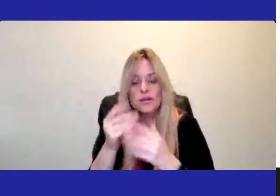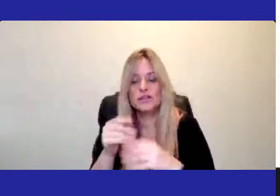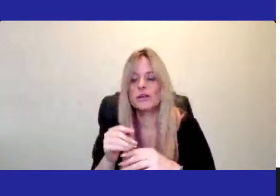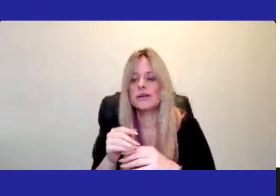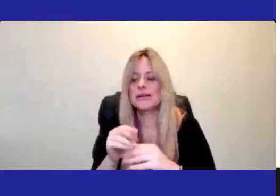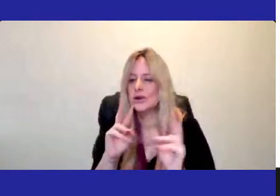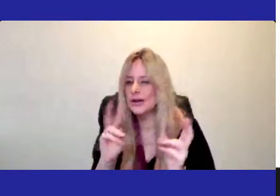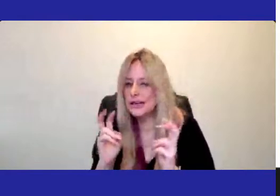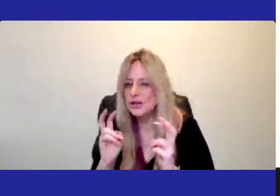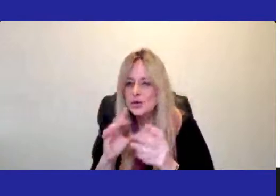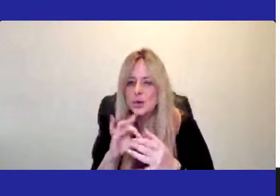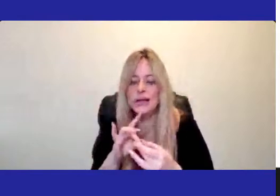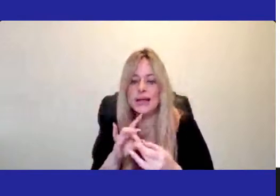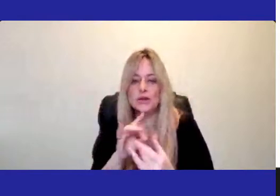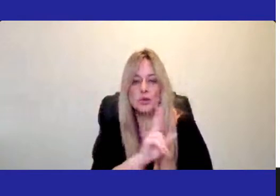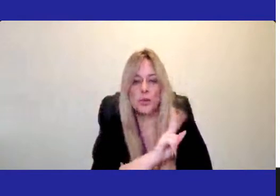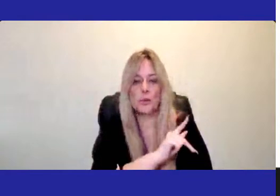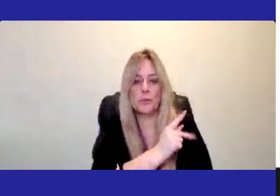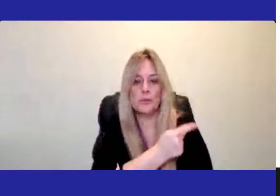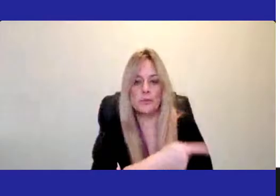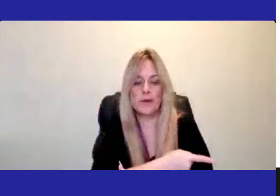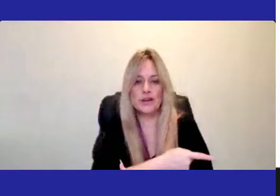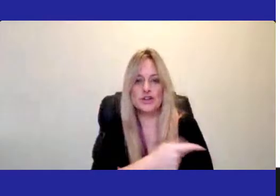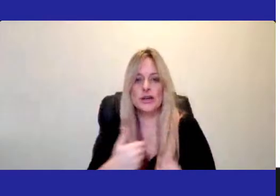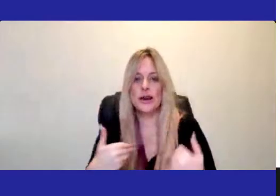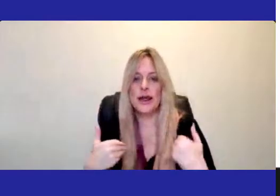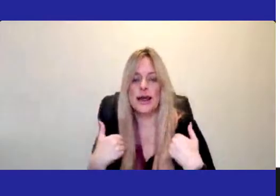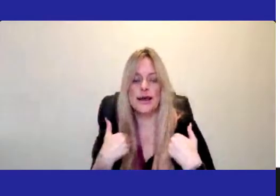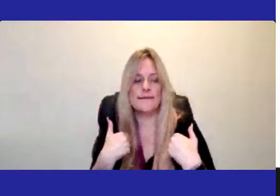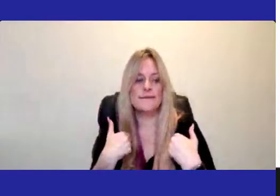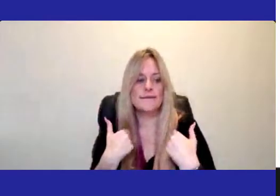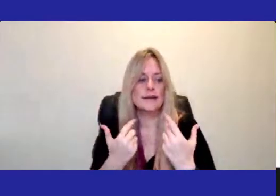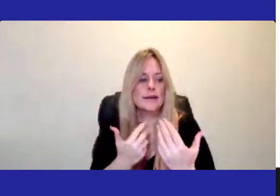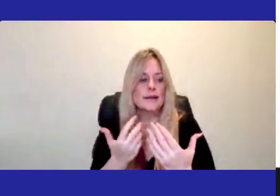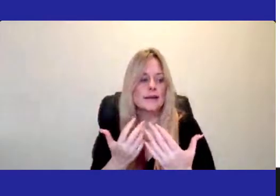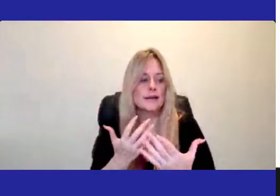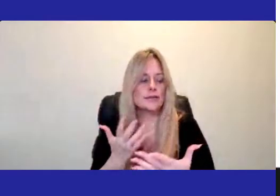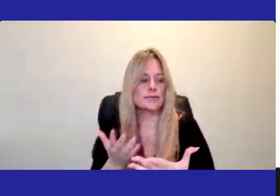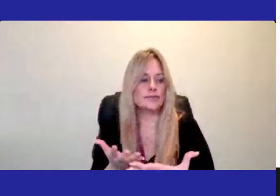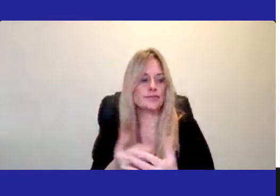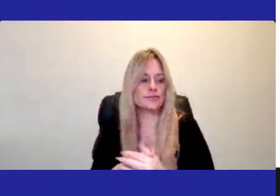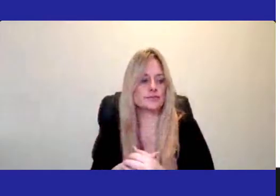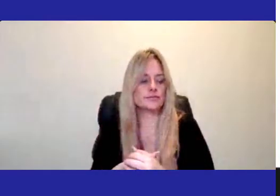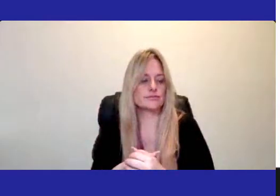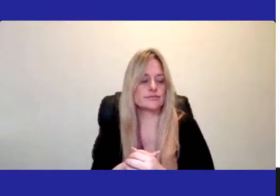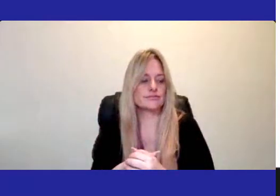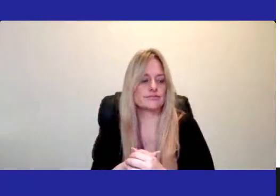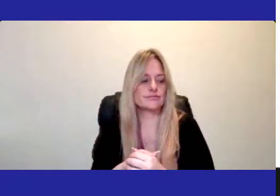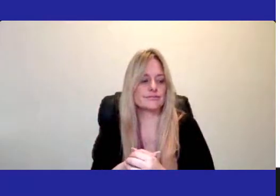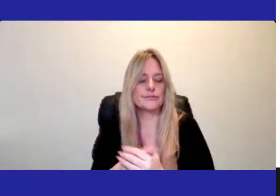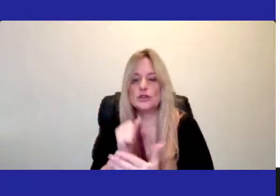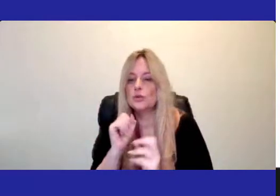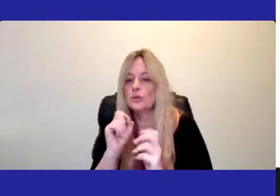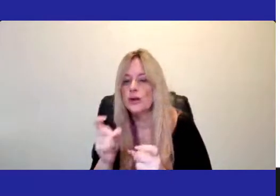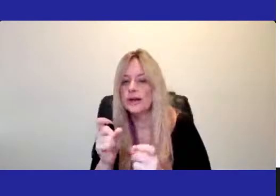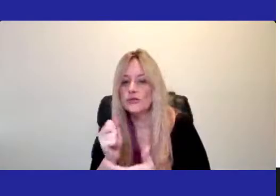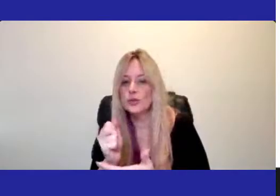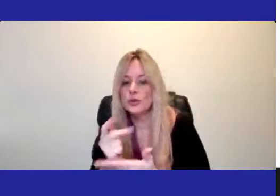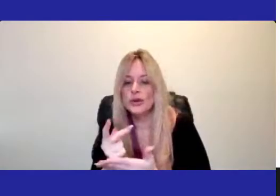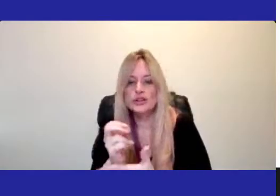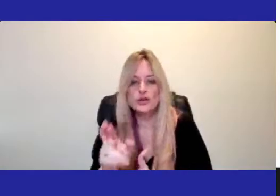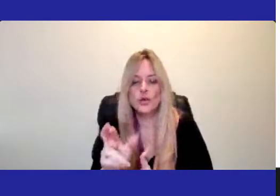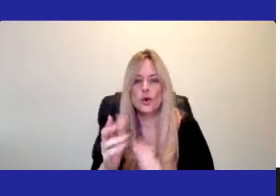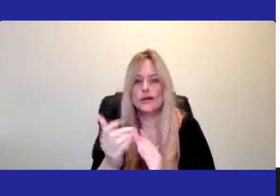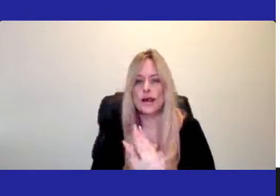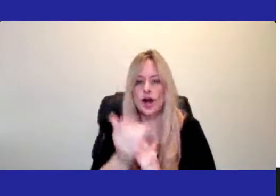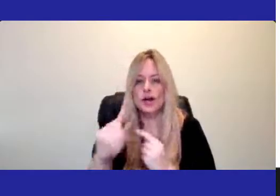about patients, HIPAA issues with the patient having to allow for, for permission on those, or is that automatic when they